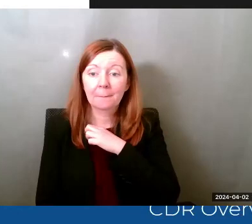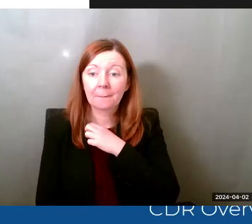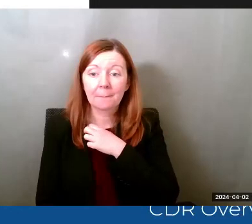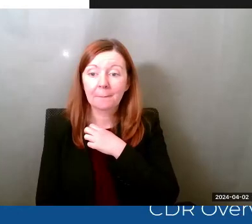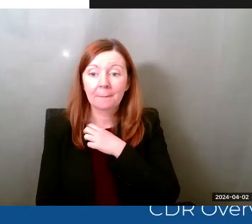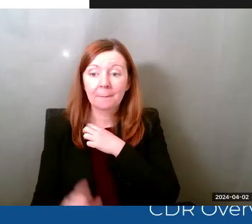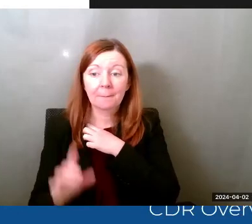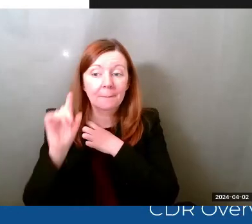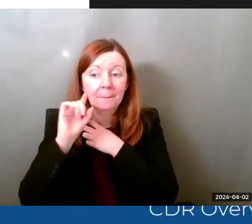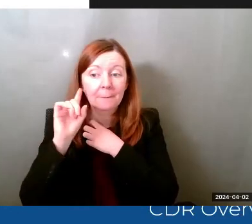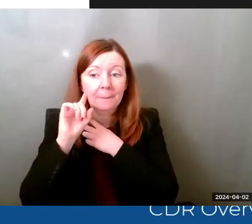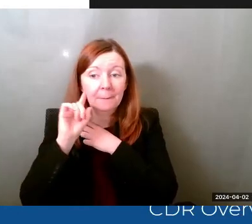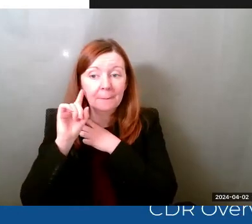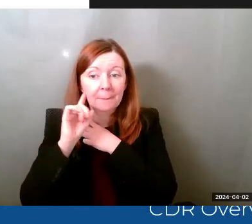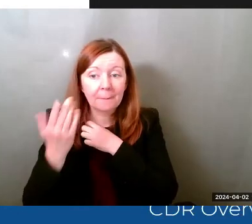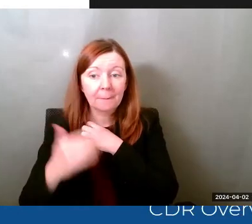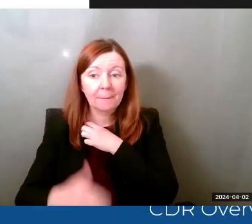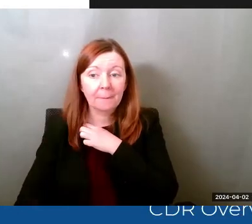Sherveen, you're on mute again.